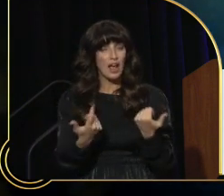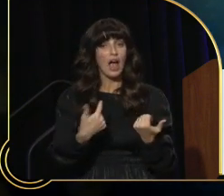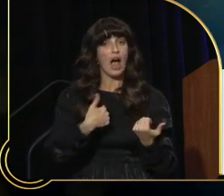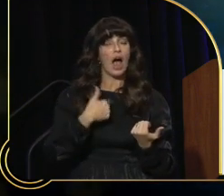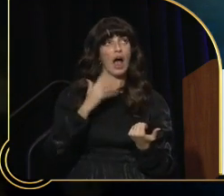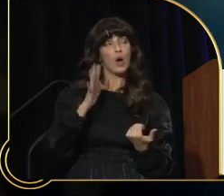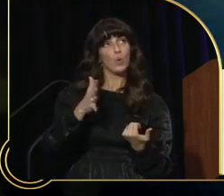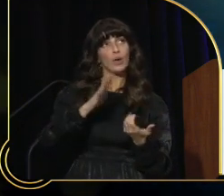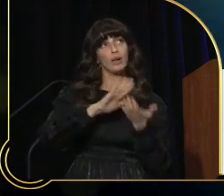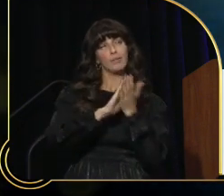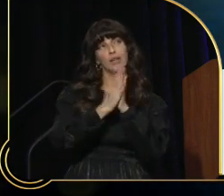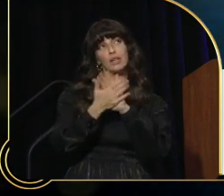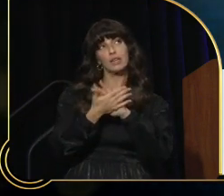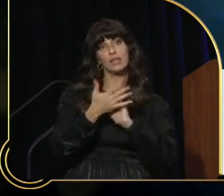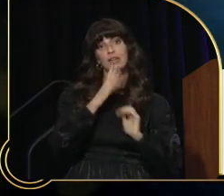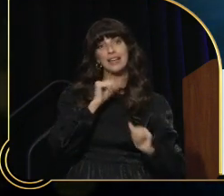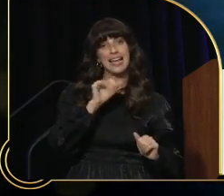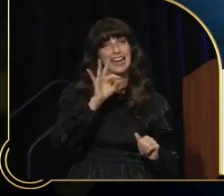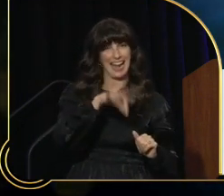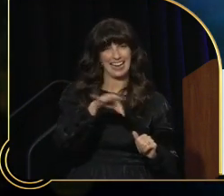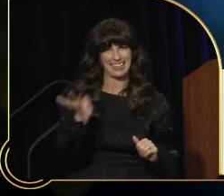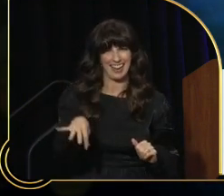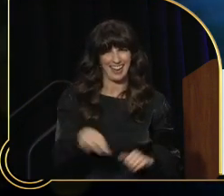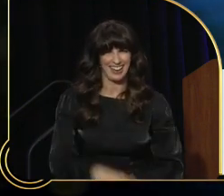be turning